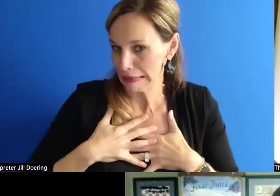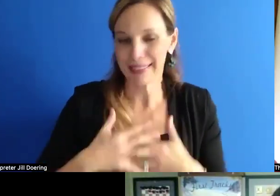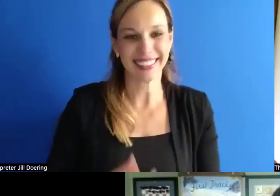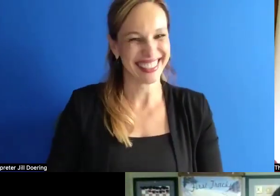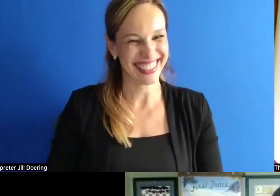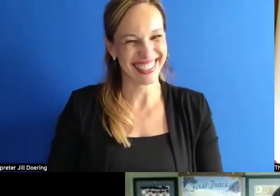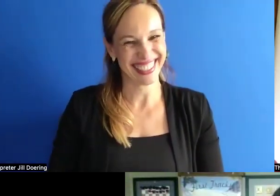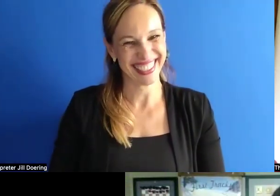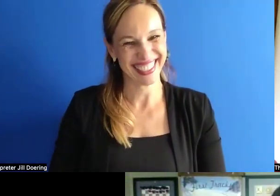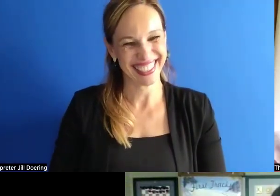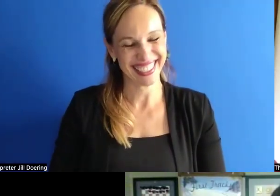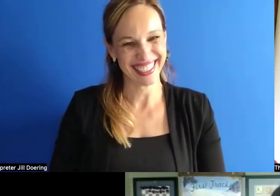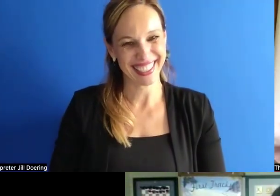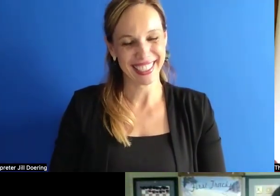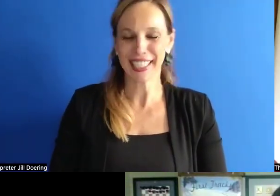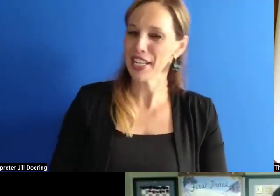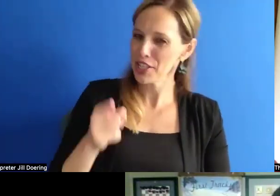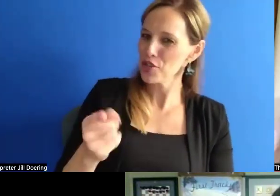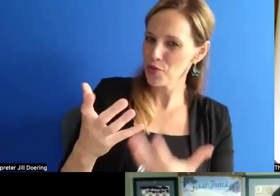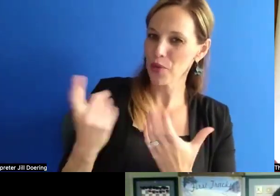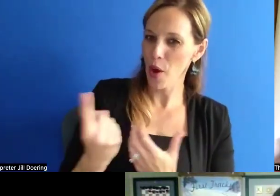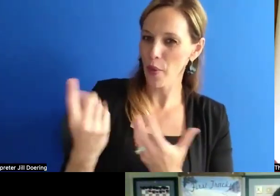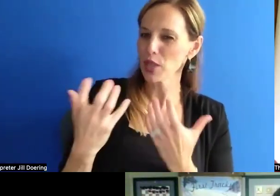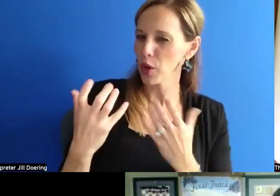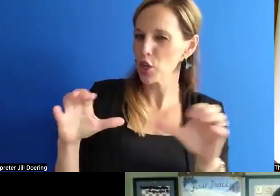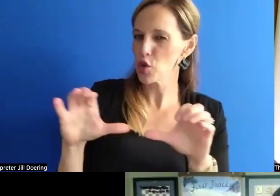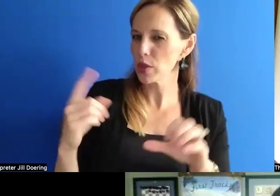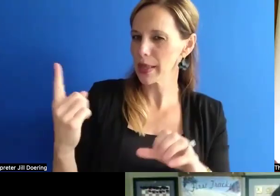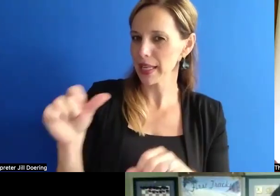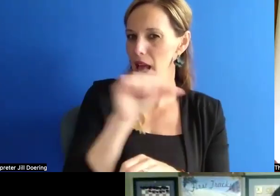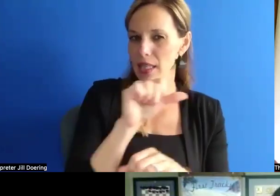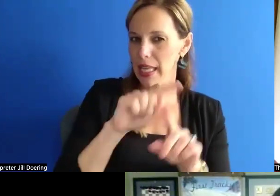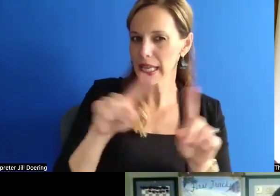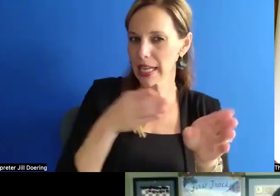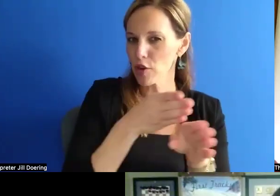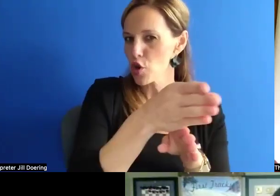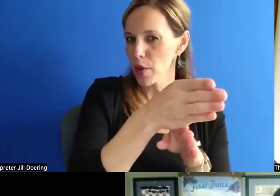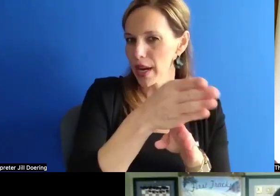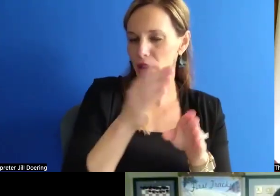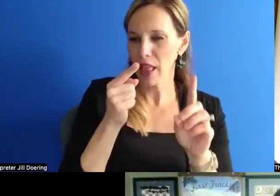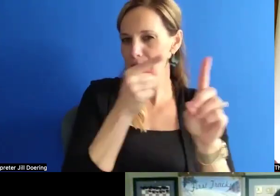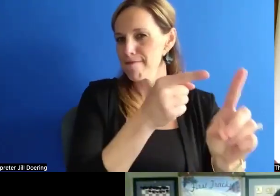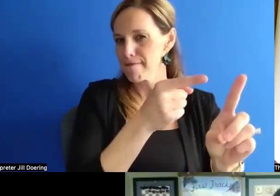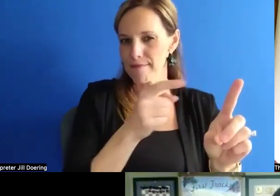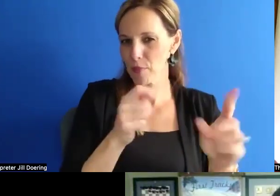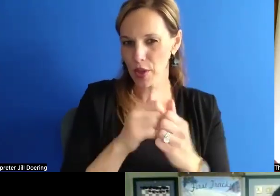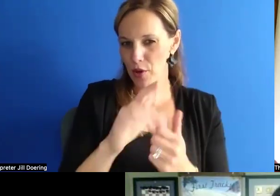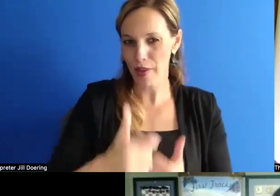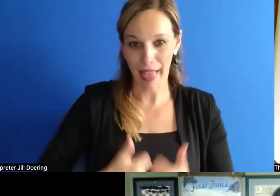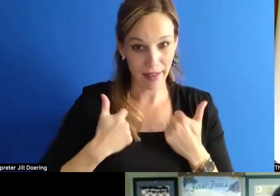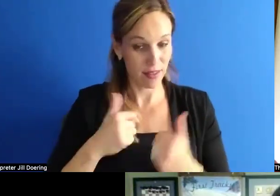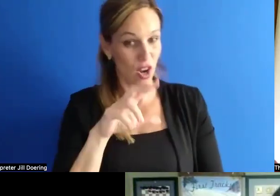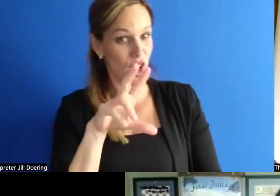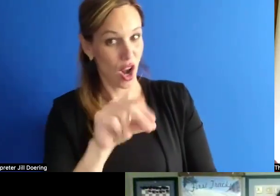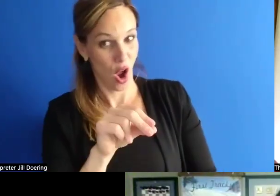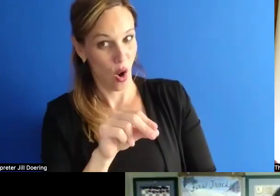Was it something you've always wanted to do on doing a different career that you were destined to do with your life? No, it